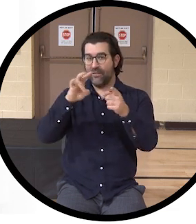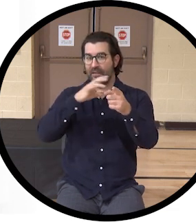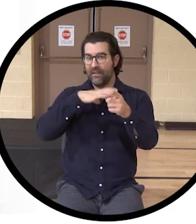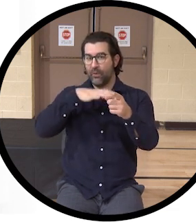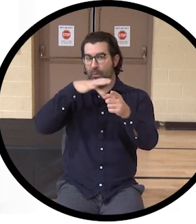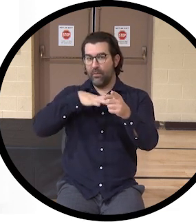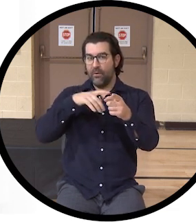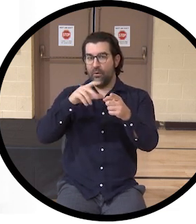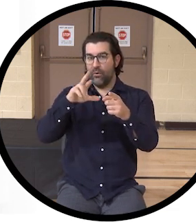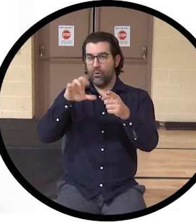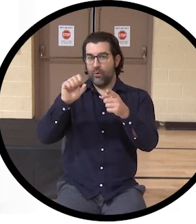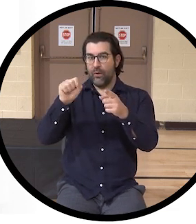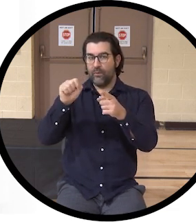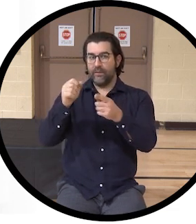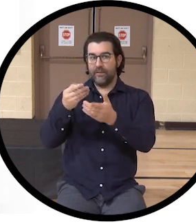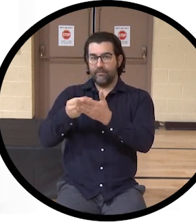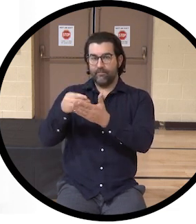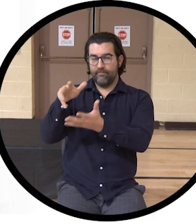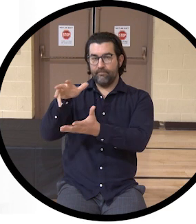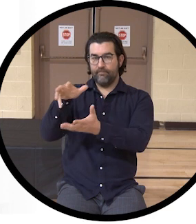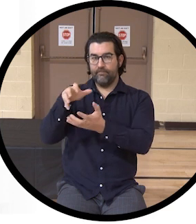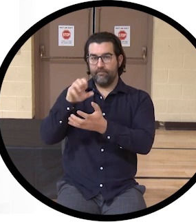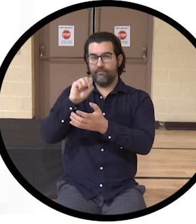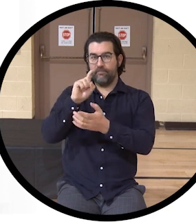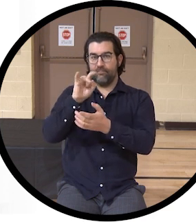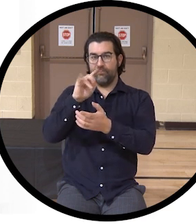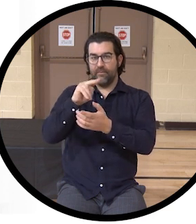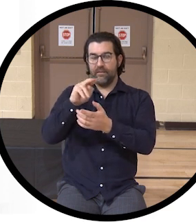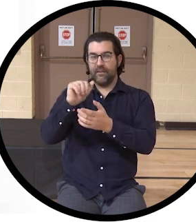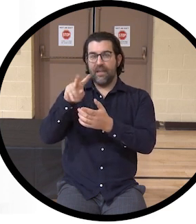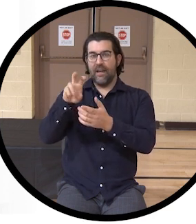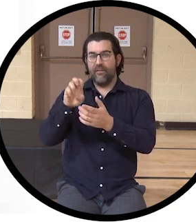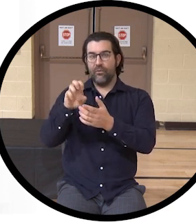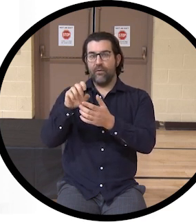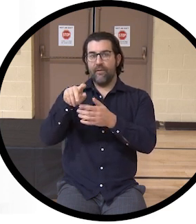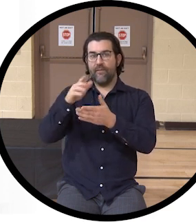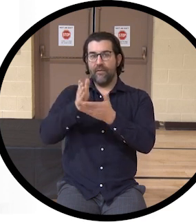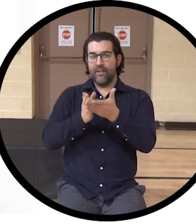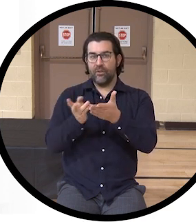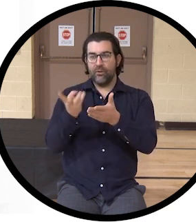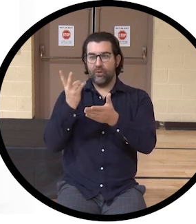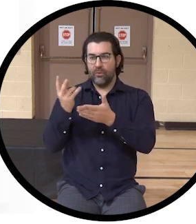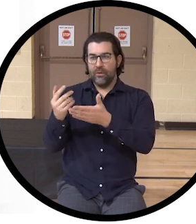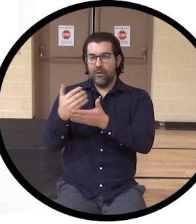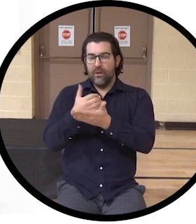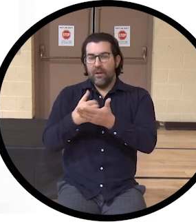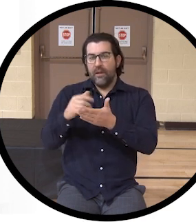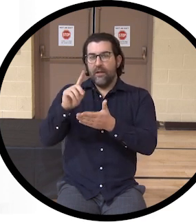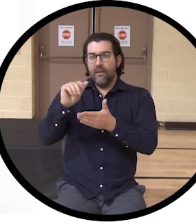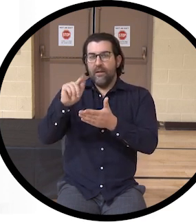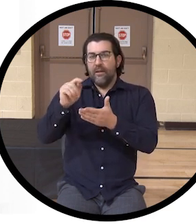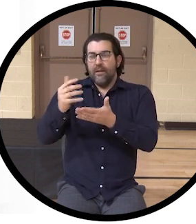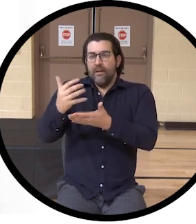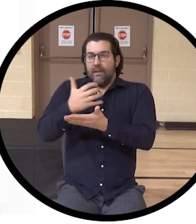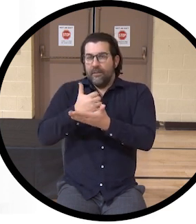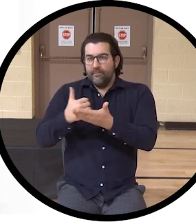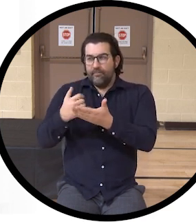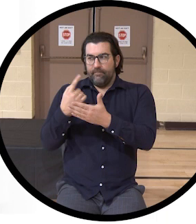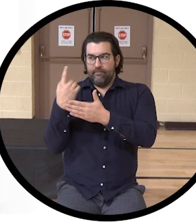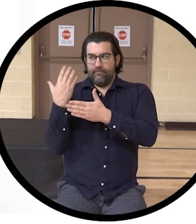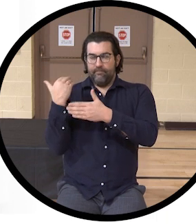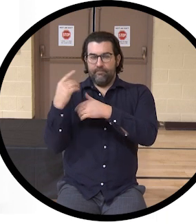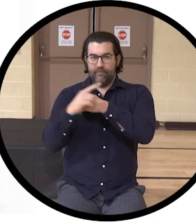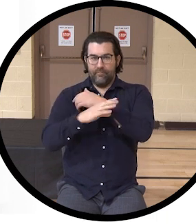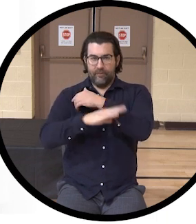Gross secured funding for the Stanton Avenue Phase 2. Domi started data collection on the project. Last fall, we